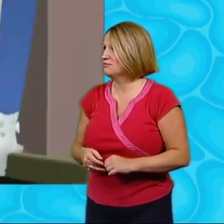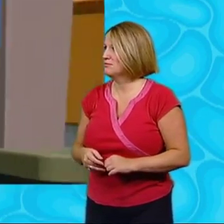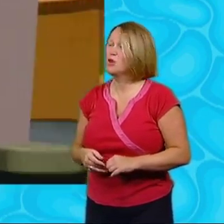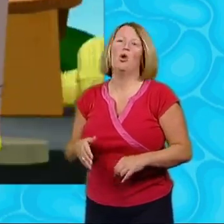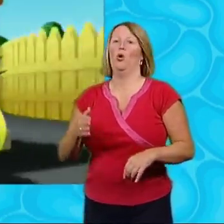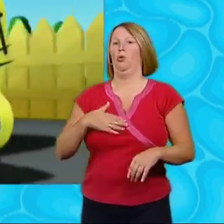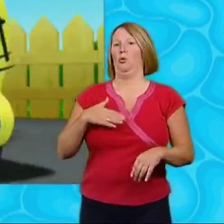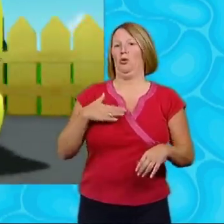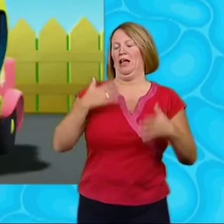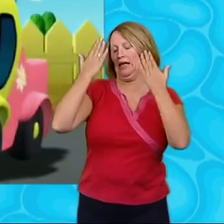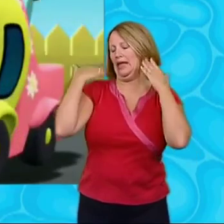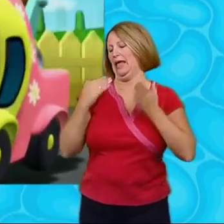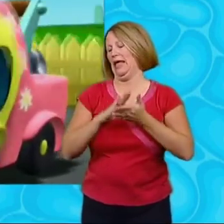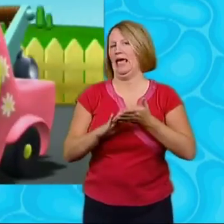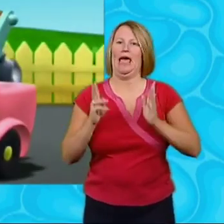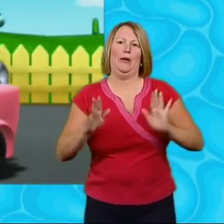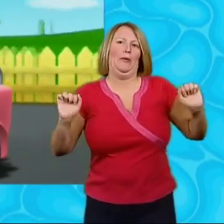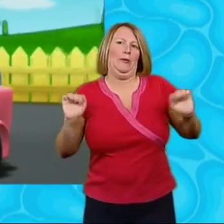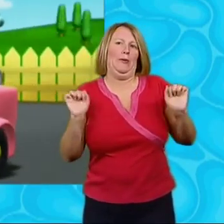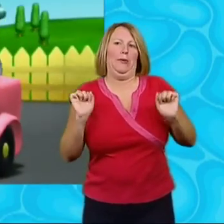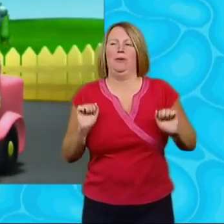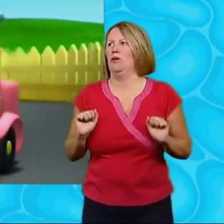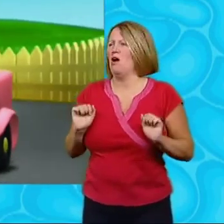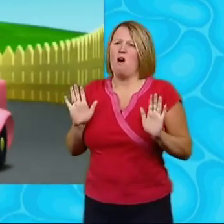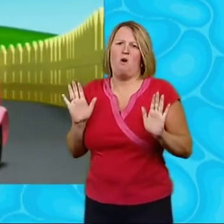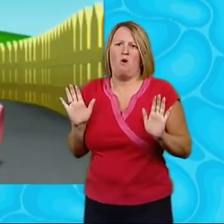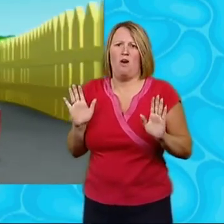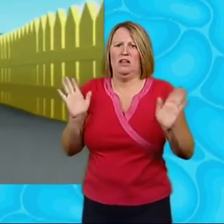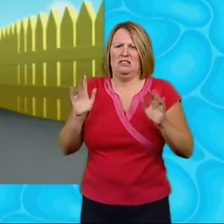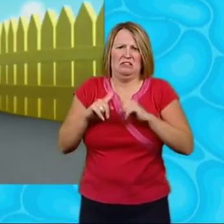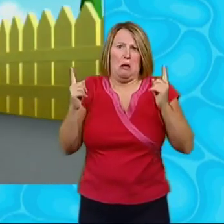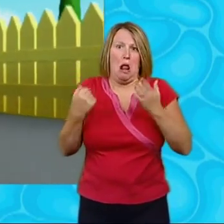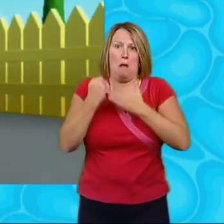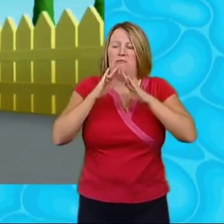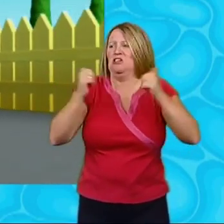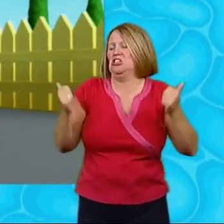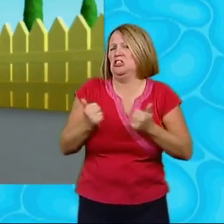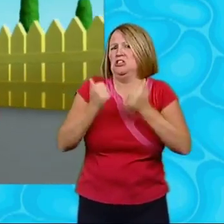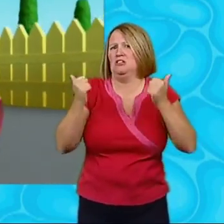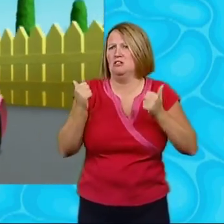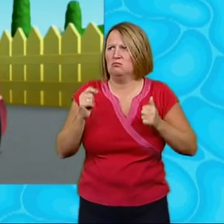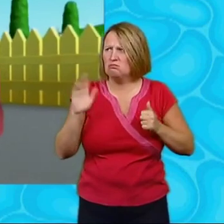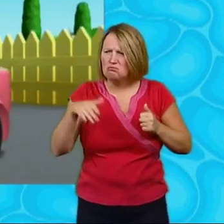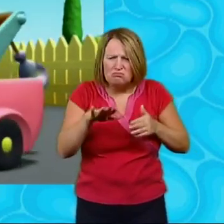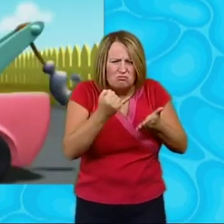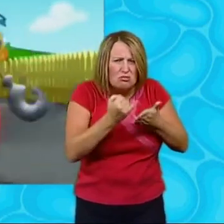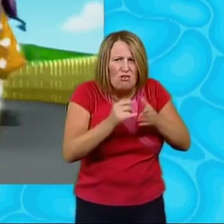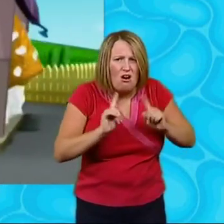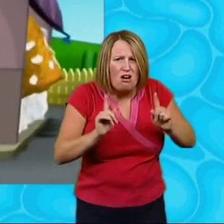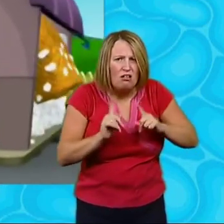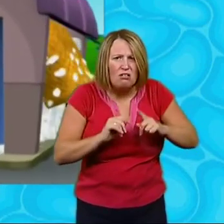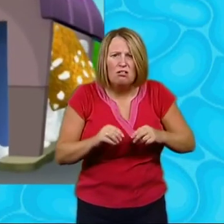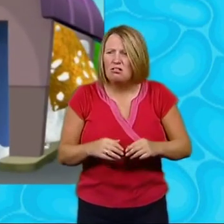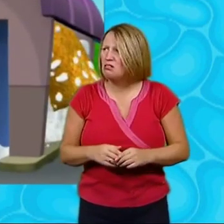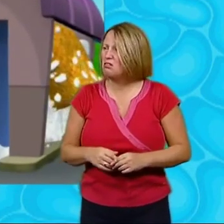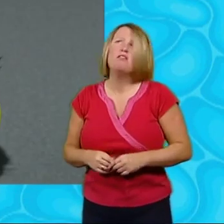Thank goodness I'm clean again. Oh, not that it's going to make any difference anymore. Is something wrong, Jessie? It's